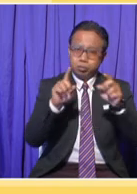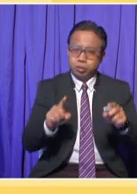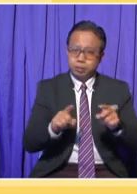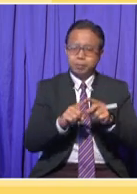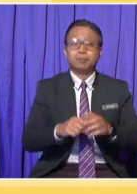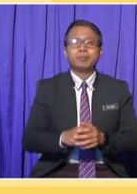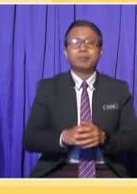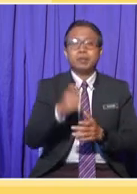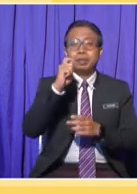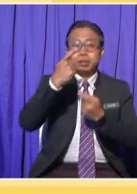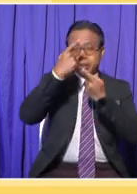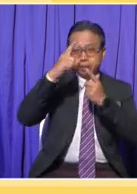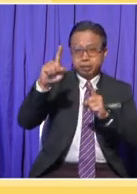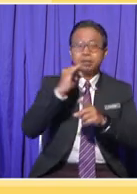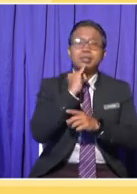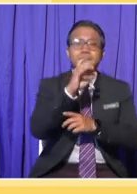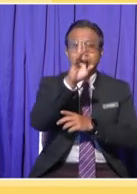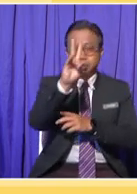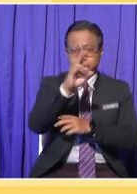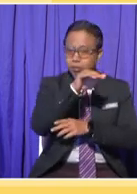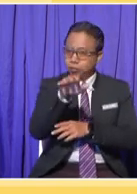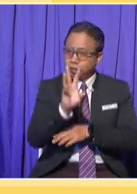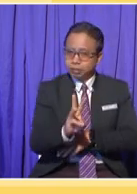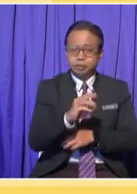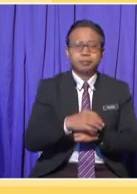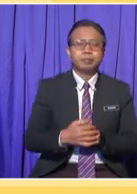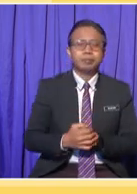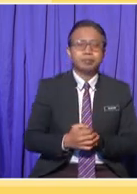The answer is 7 over 6.